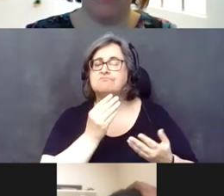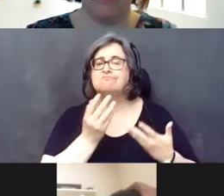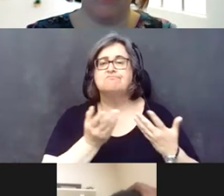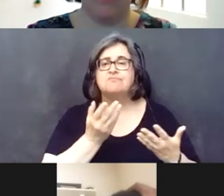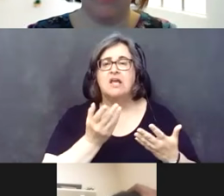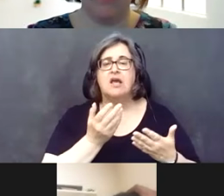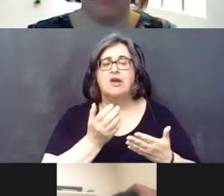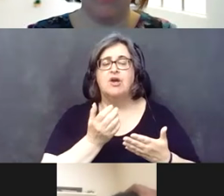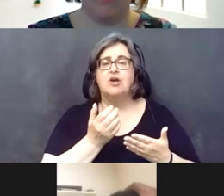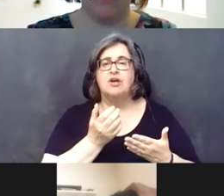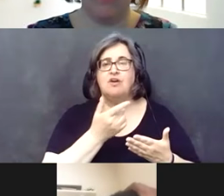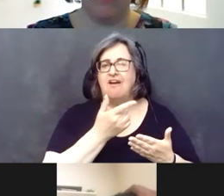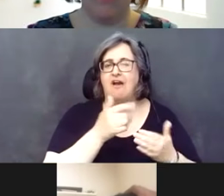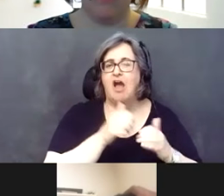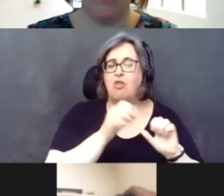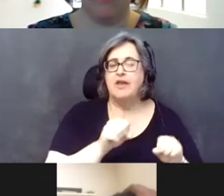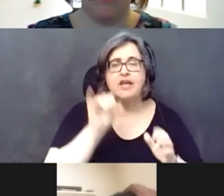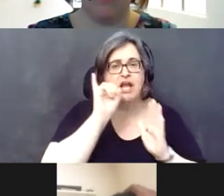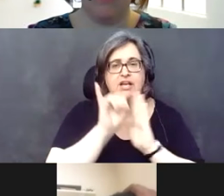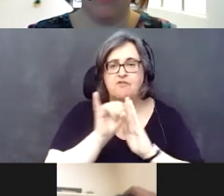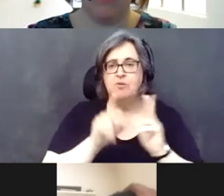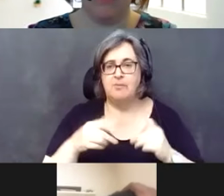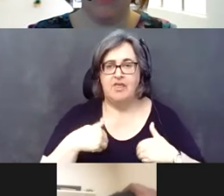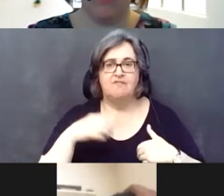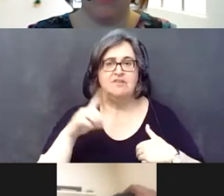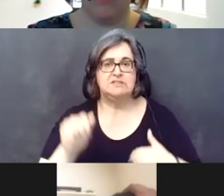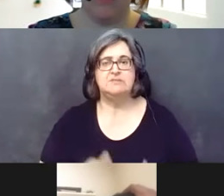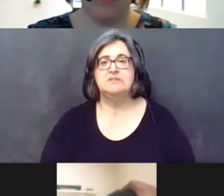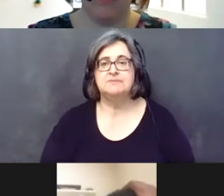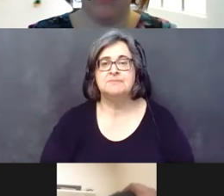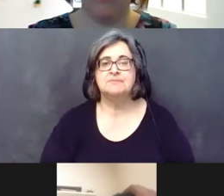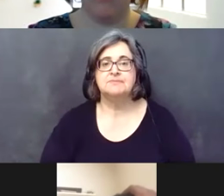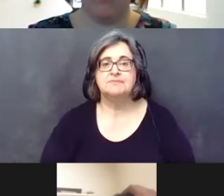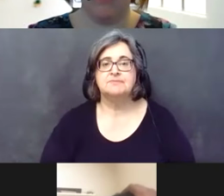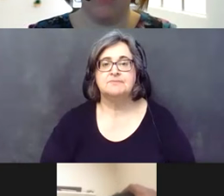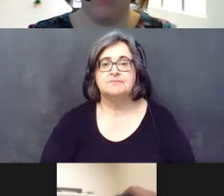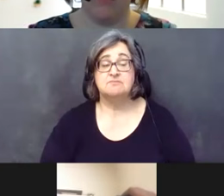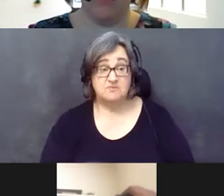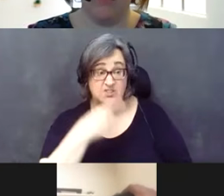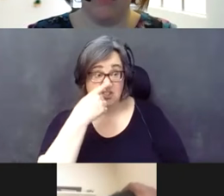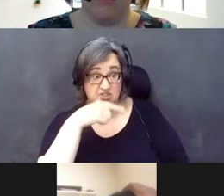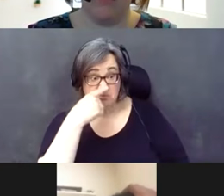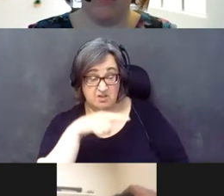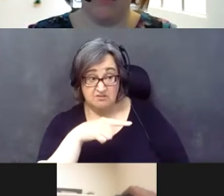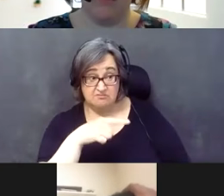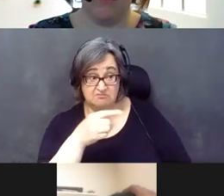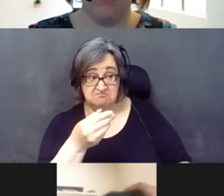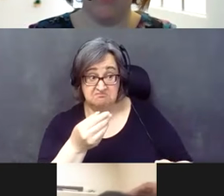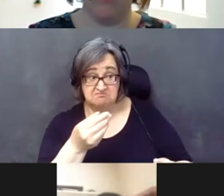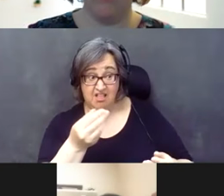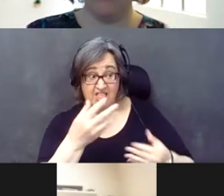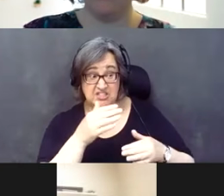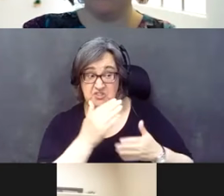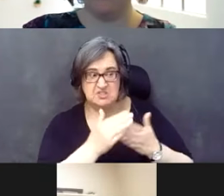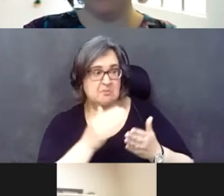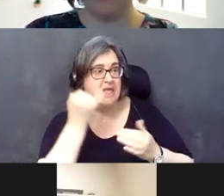be able to help identify people with disabilities. Do you mind sharing with us a couple of tips